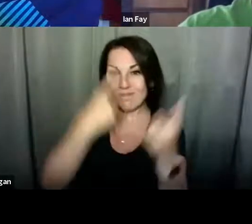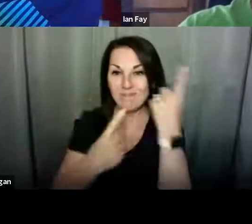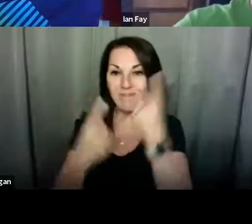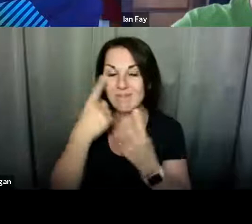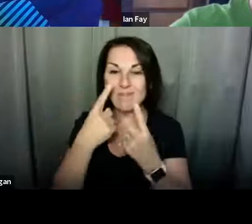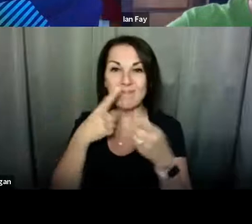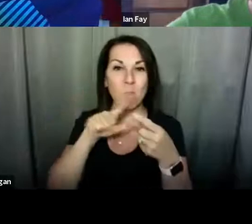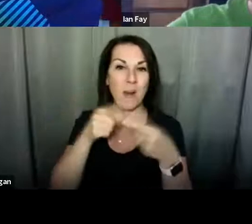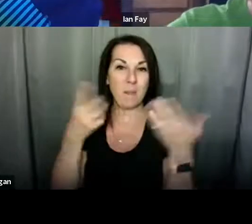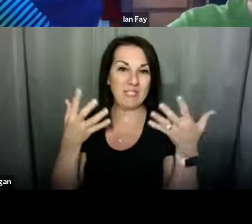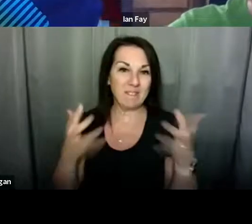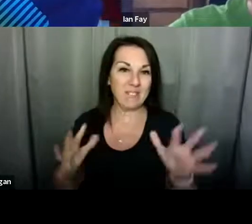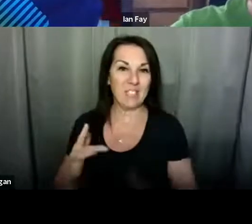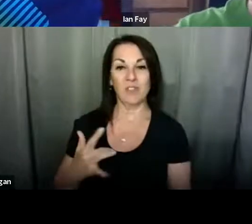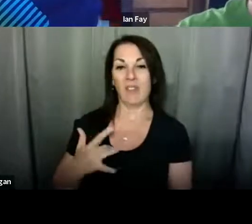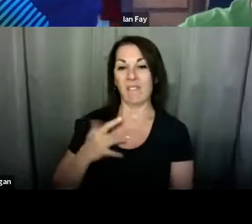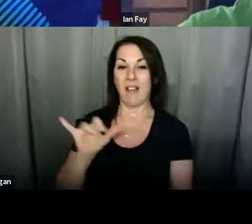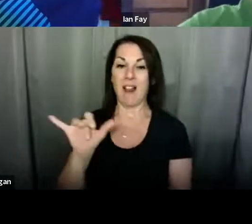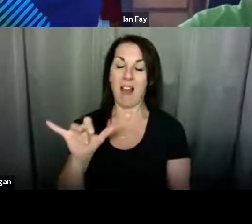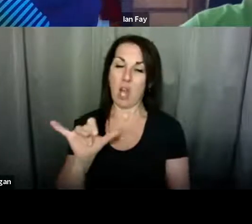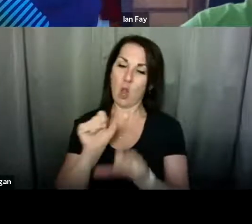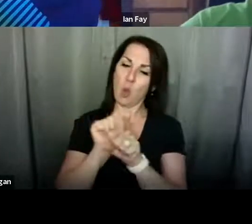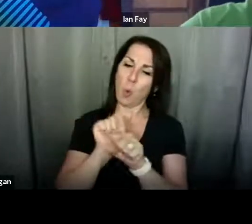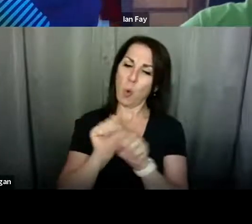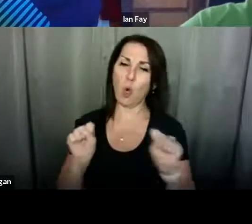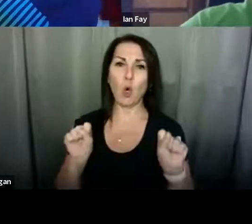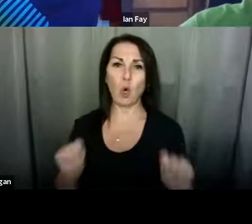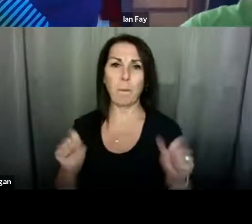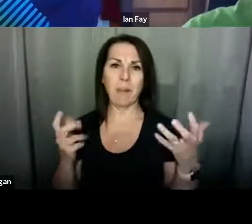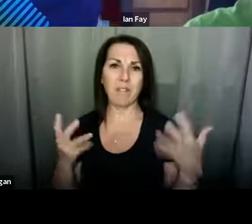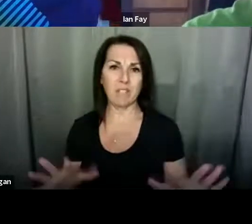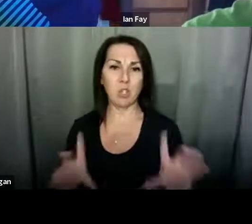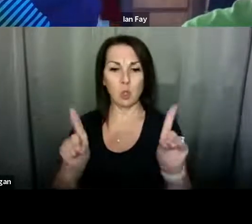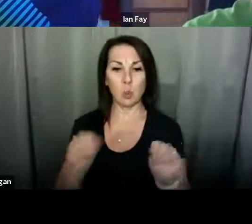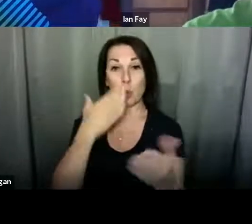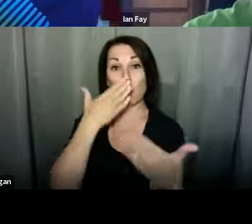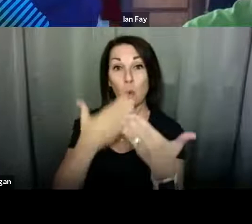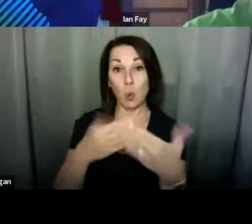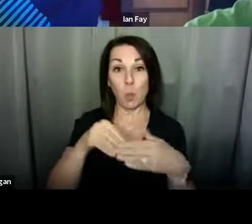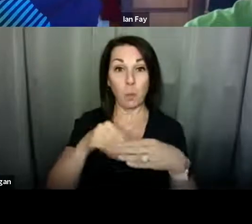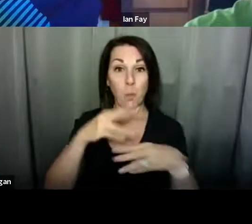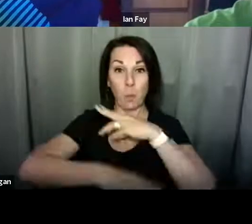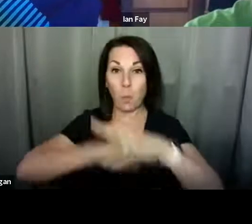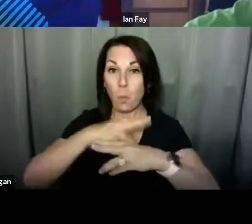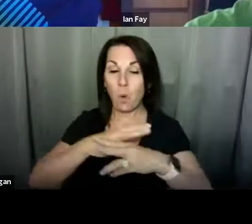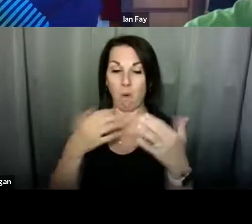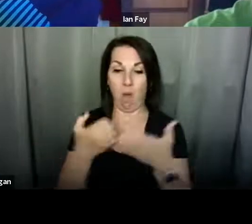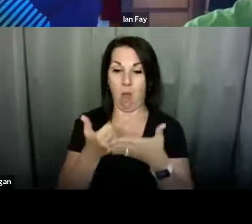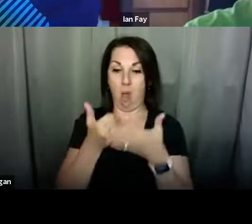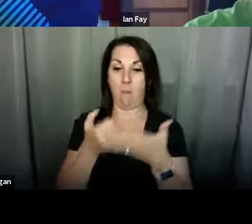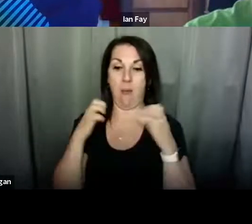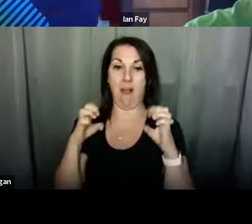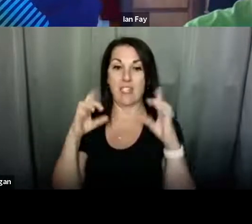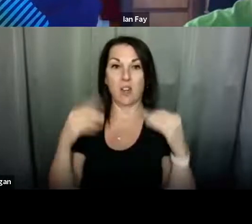it, because I felt that, you know, the work could be done to do some good in the world, to help educate, especially very